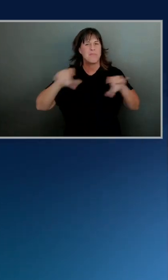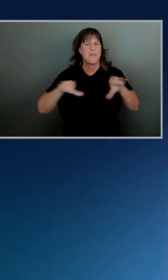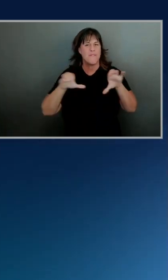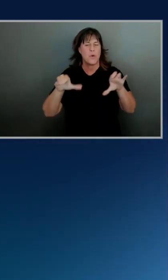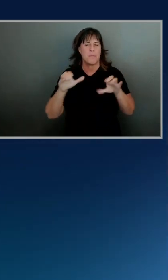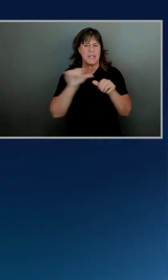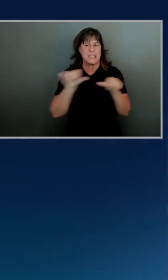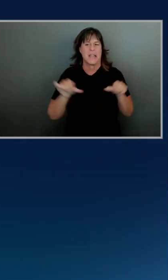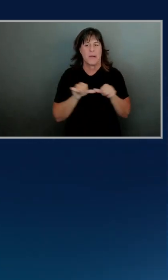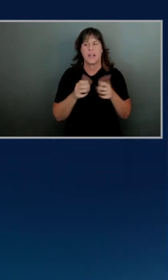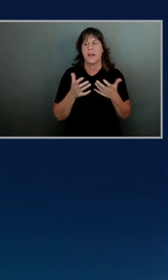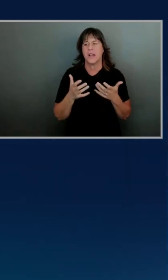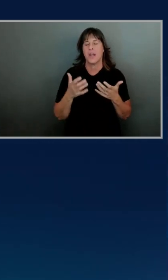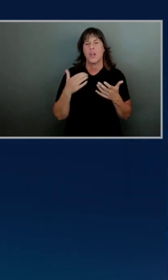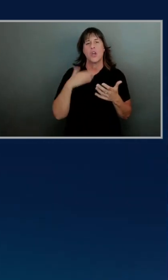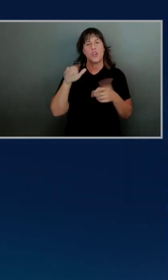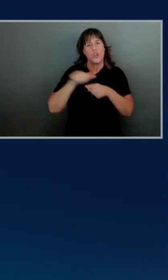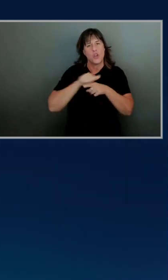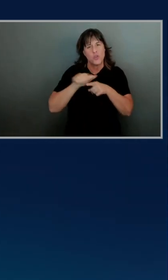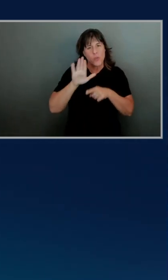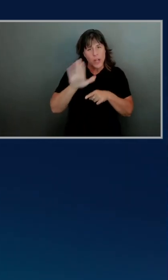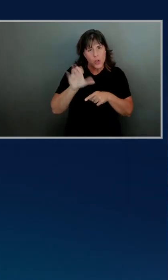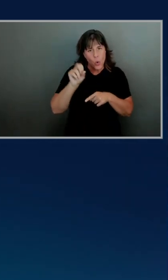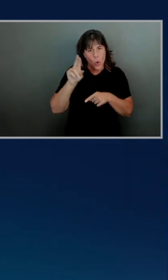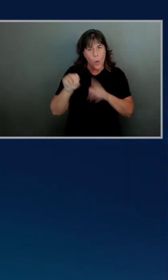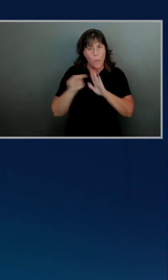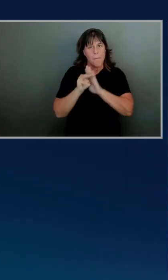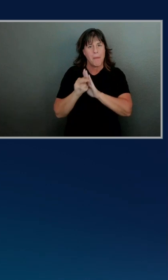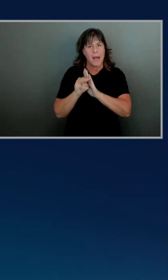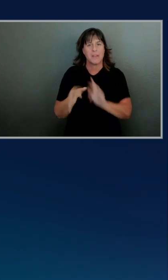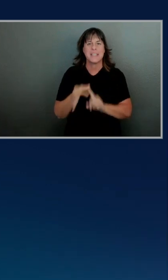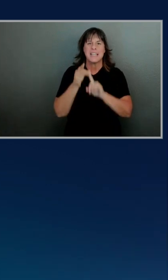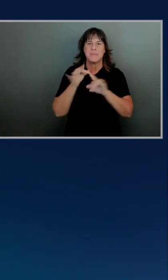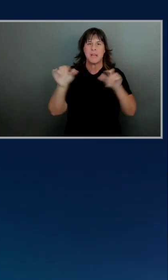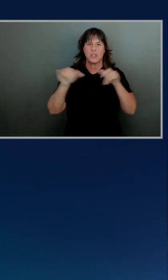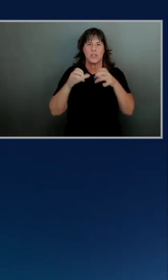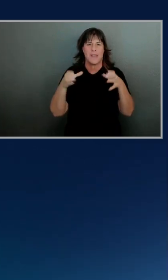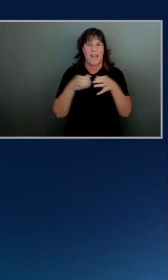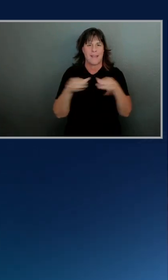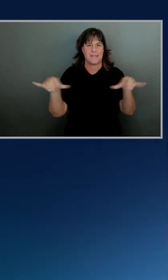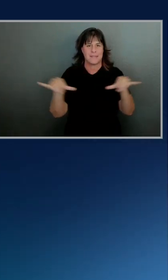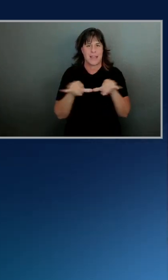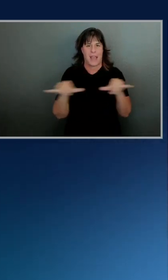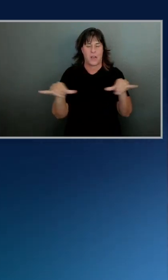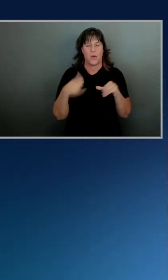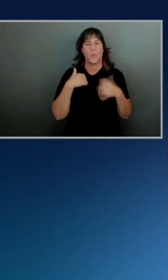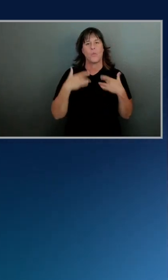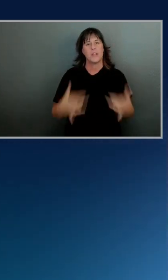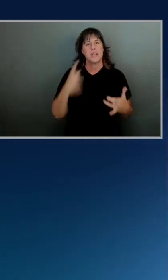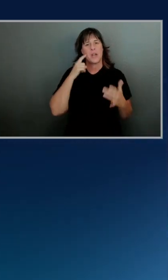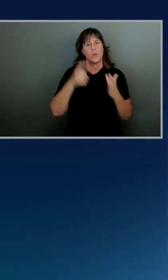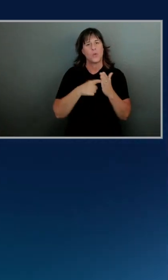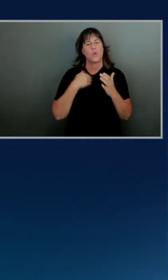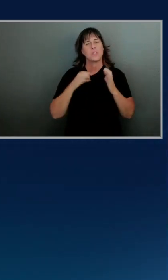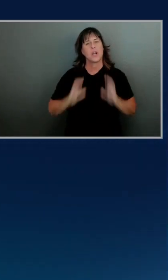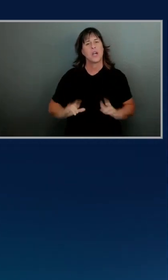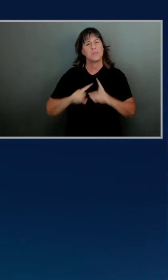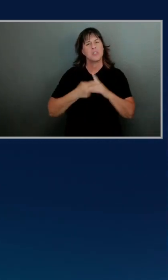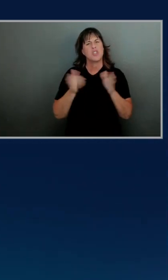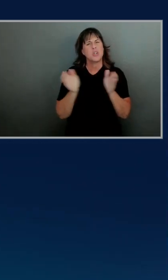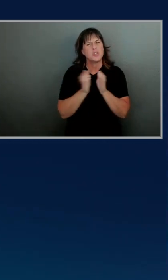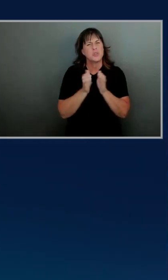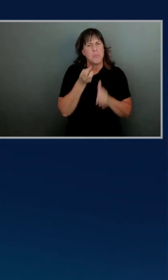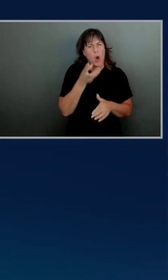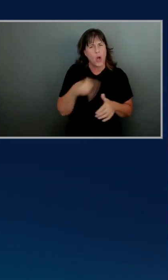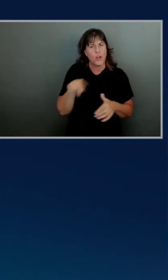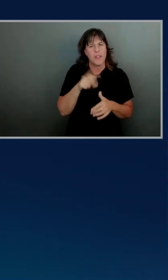So where you're training your own models, especially at scale. So typically what we see is our customers start out kind of smaller, right? They want to see if they're